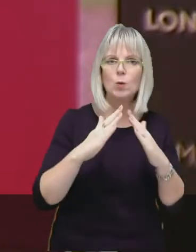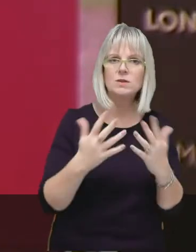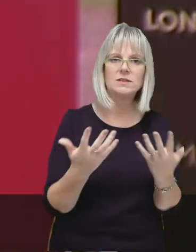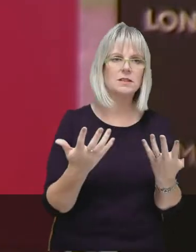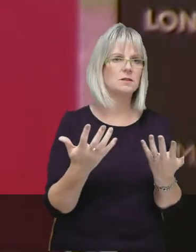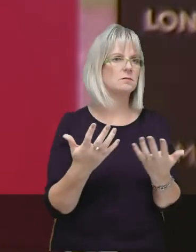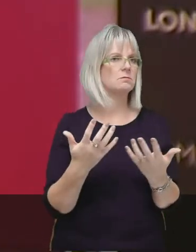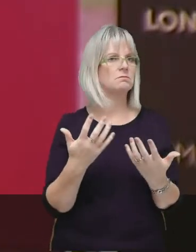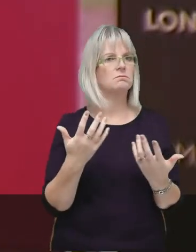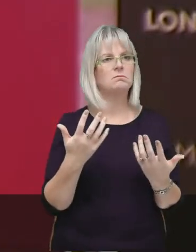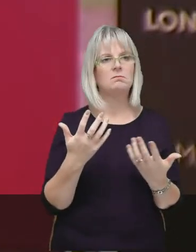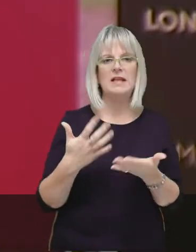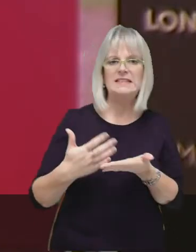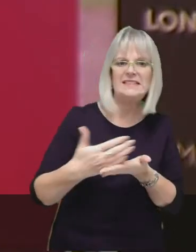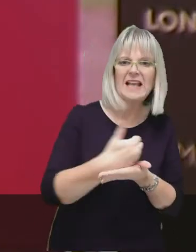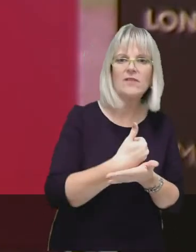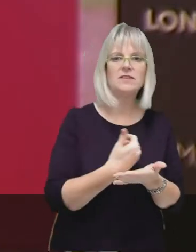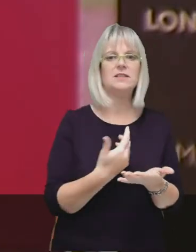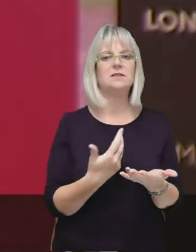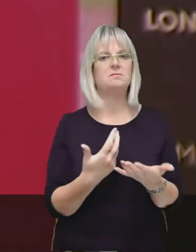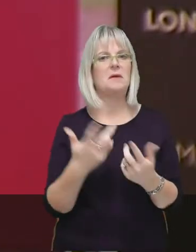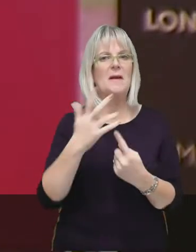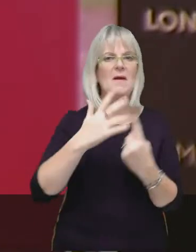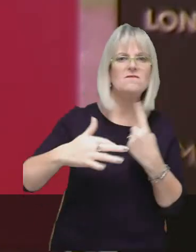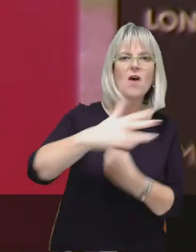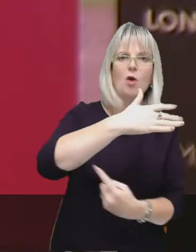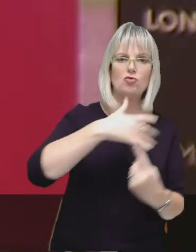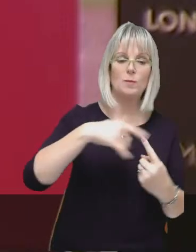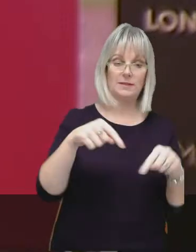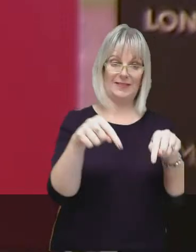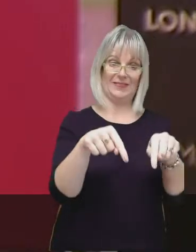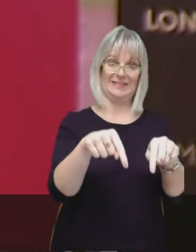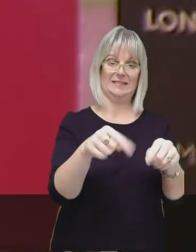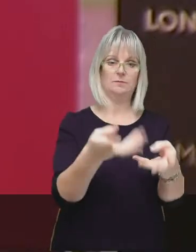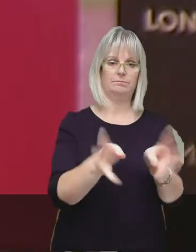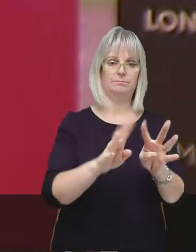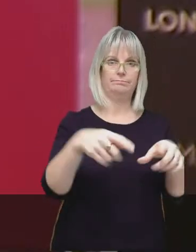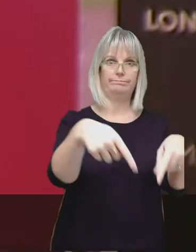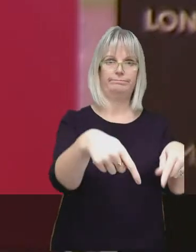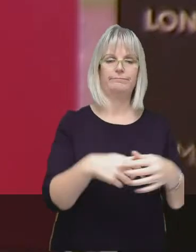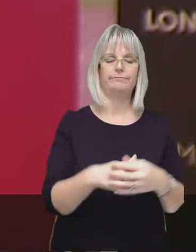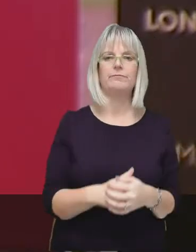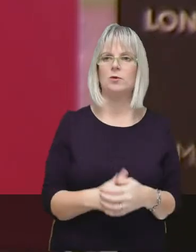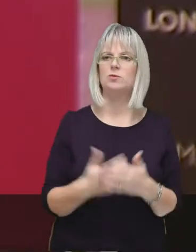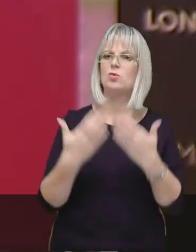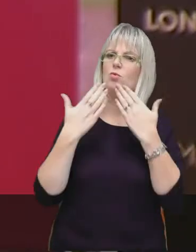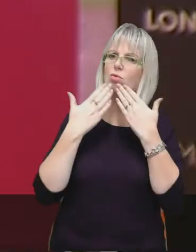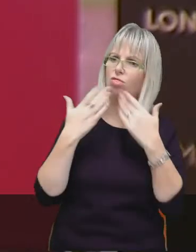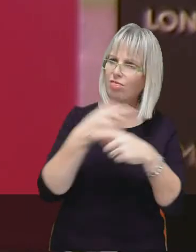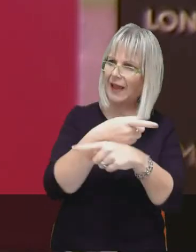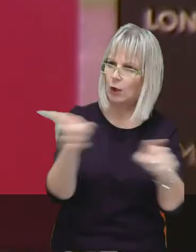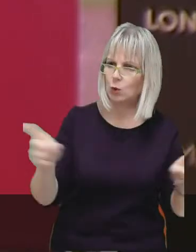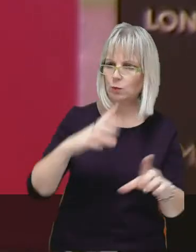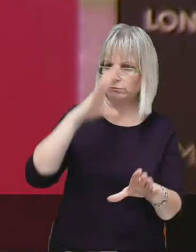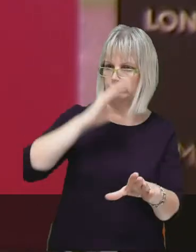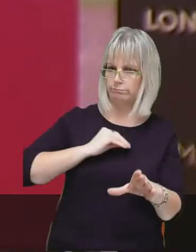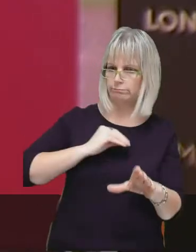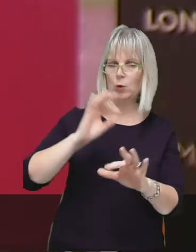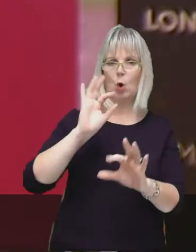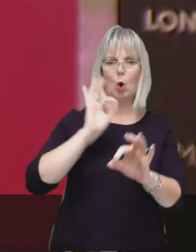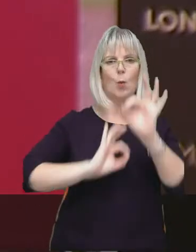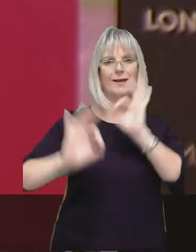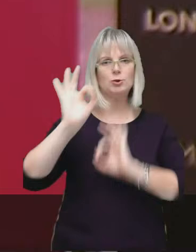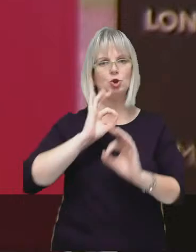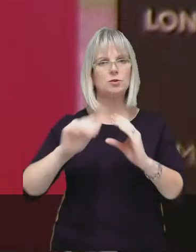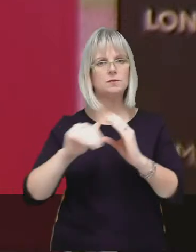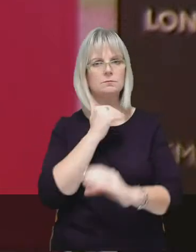So we thank you in advance for your questions. Now we are just about ready. So let me introduce, joining